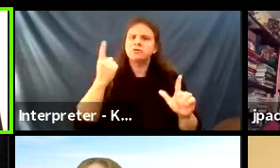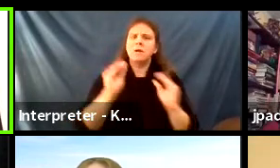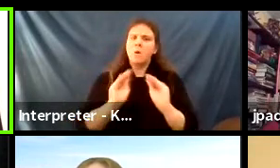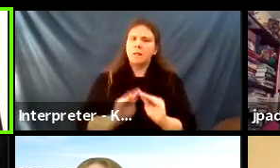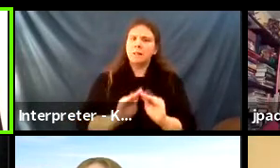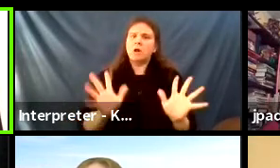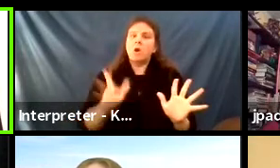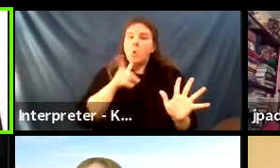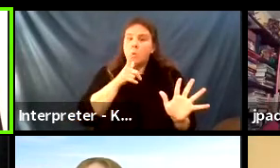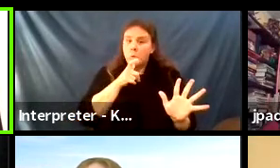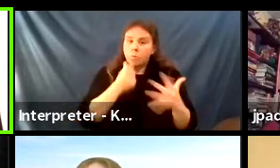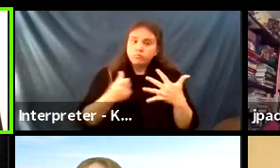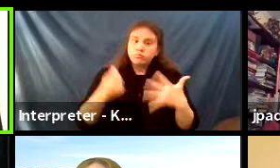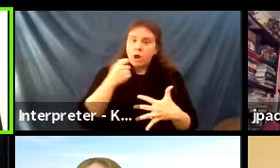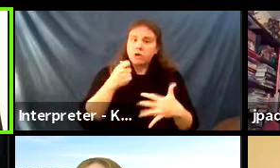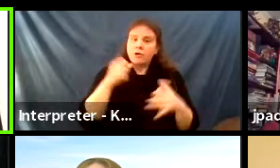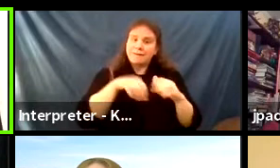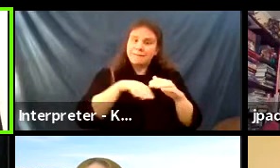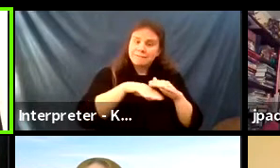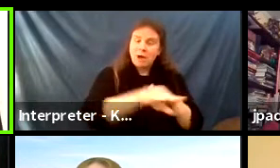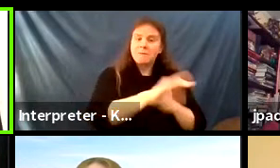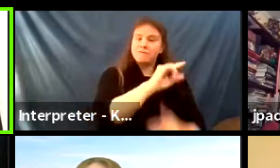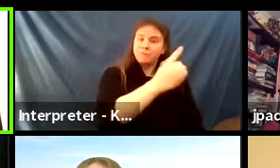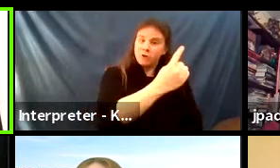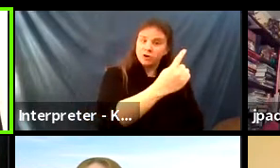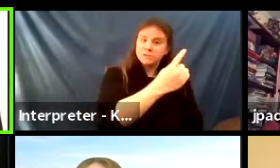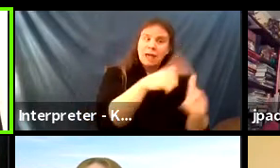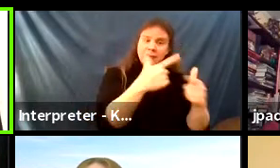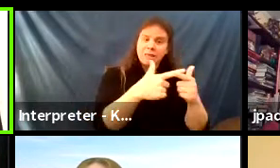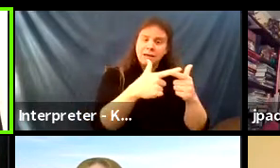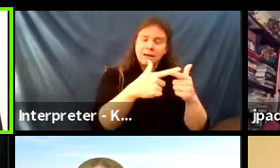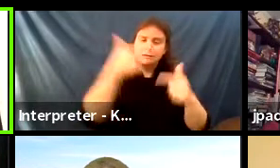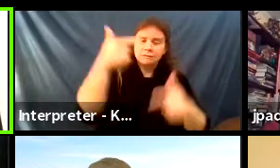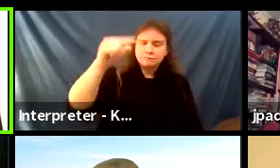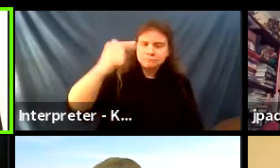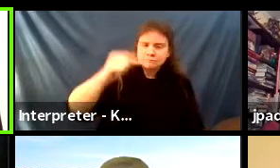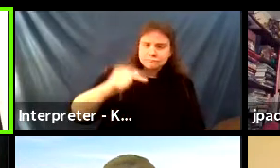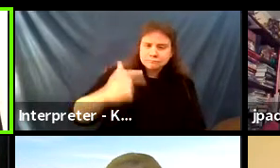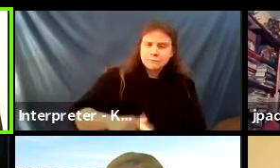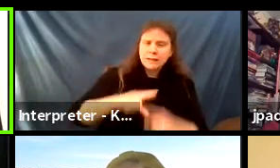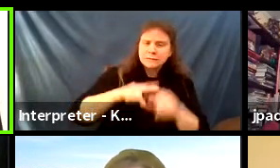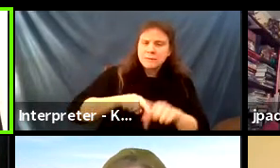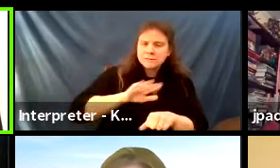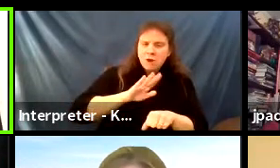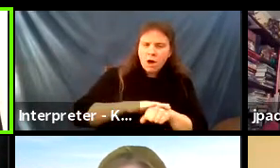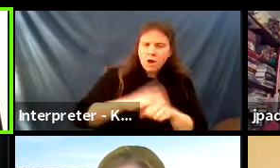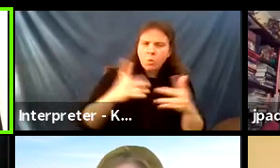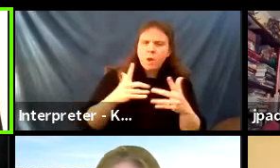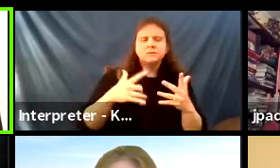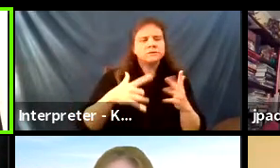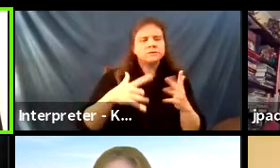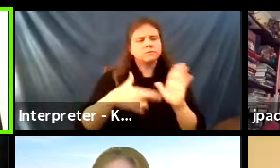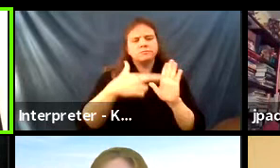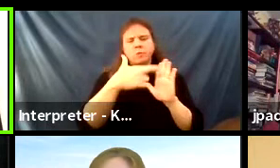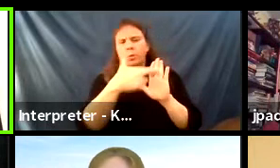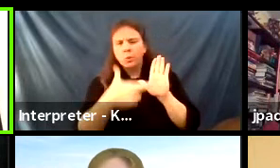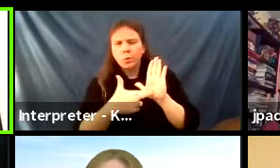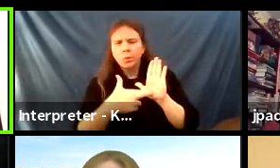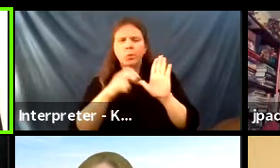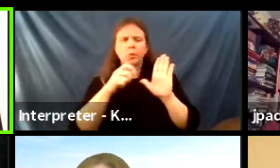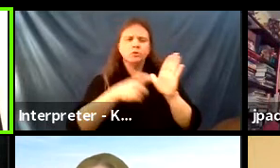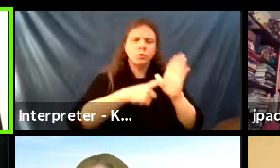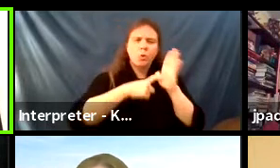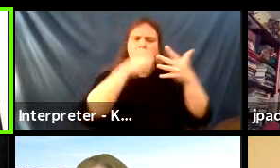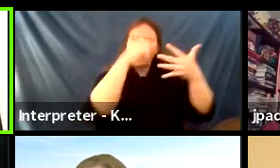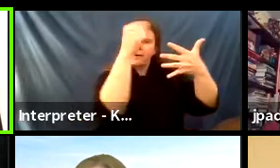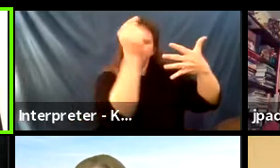then you'll be shortly next, based on these criteria. What makes sense in